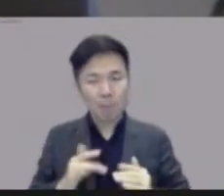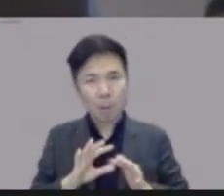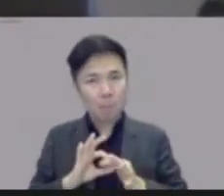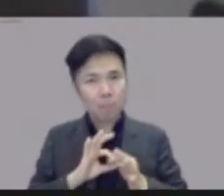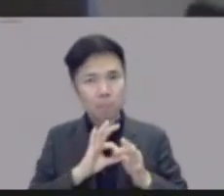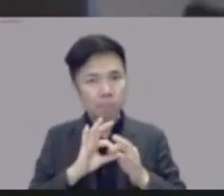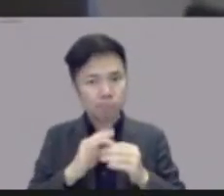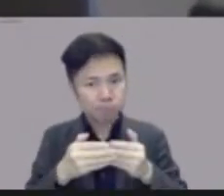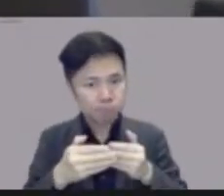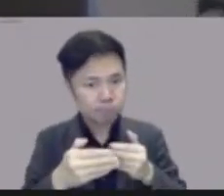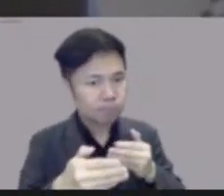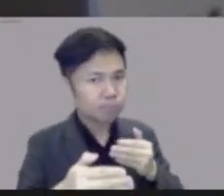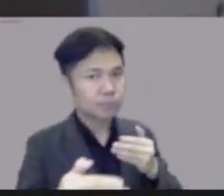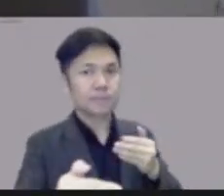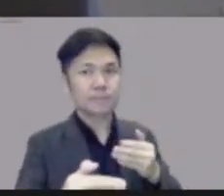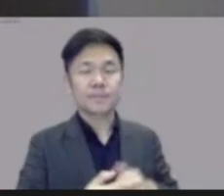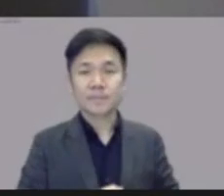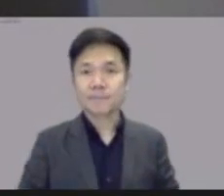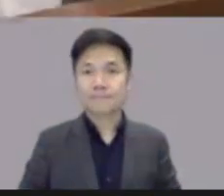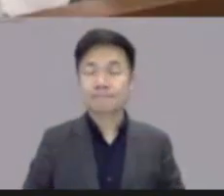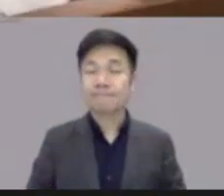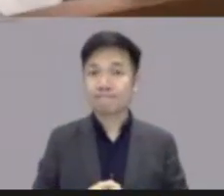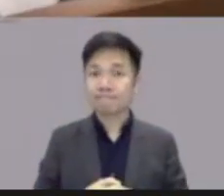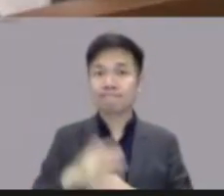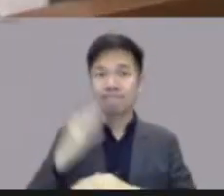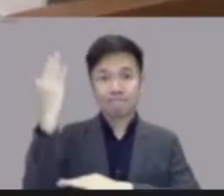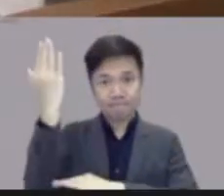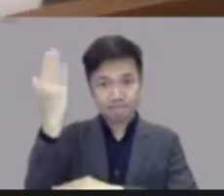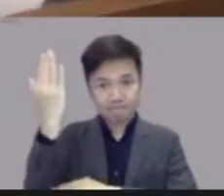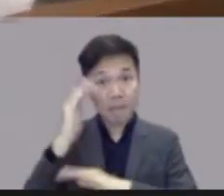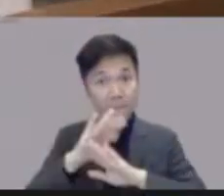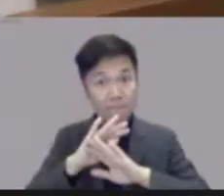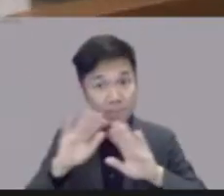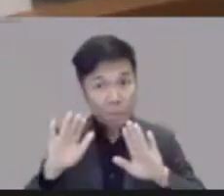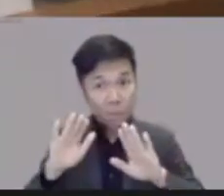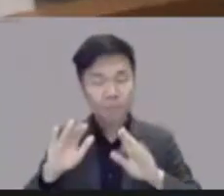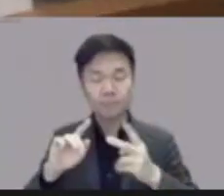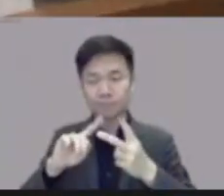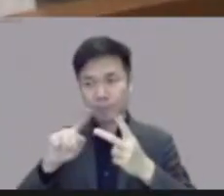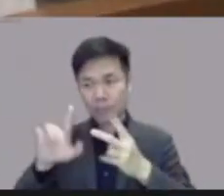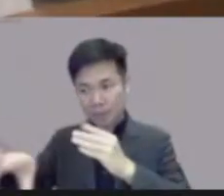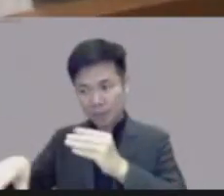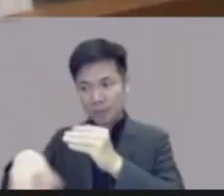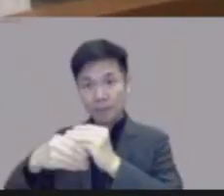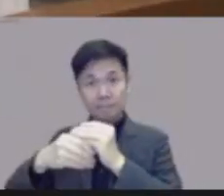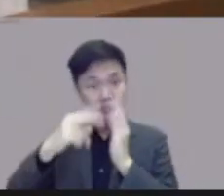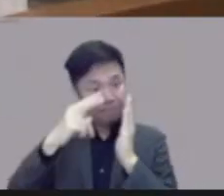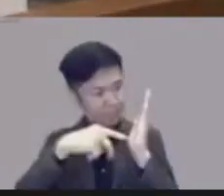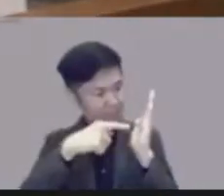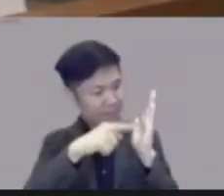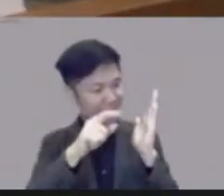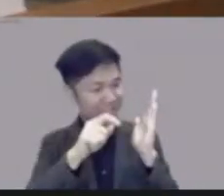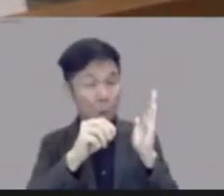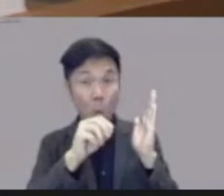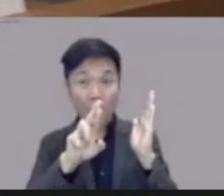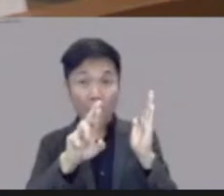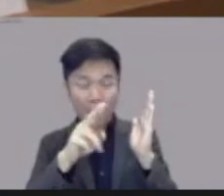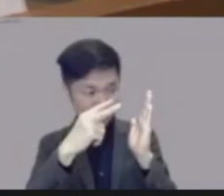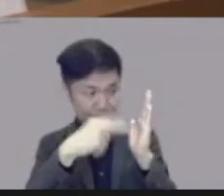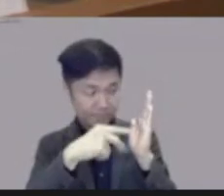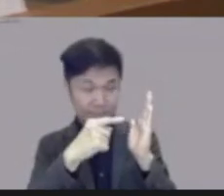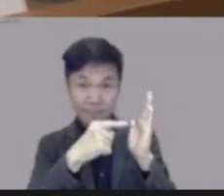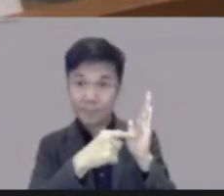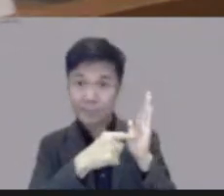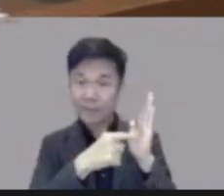I have a few comments on the uh term of the term of reference of technical expert group on the